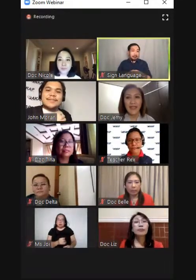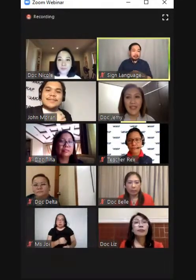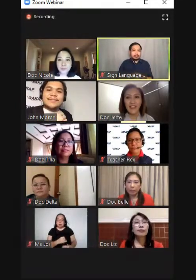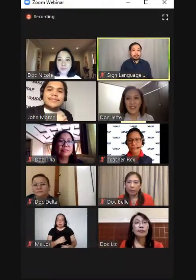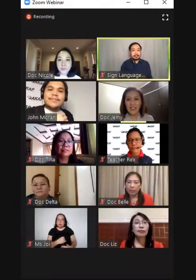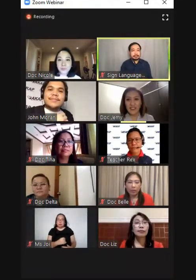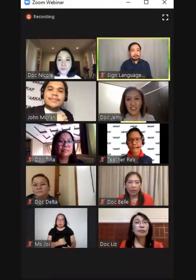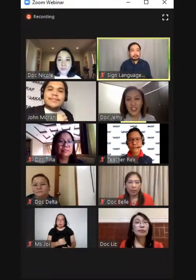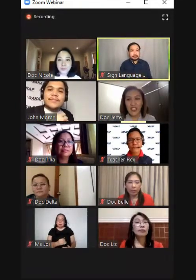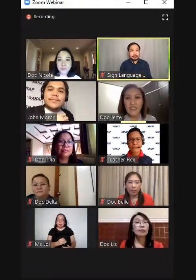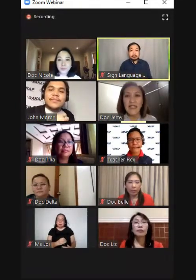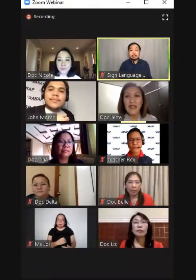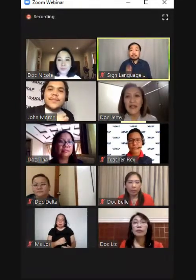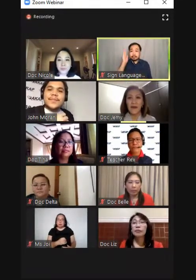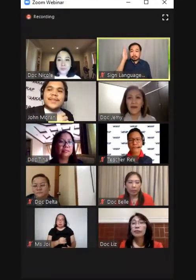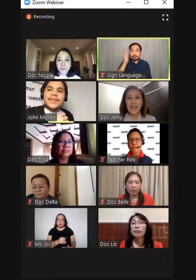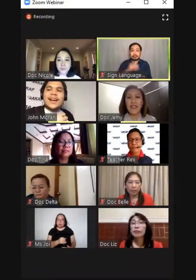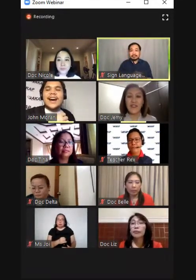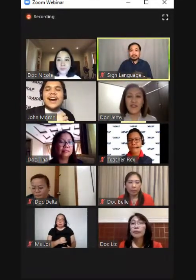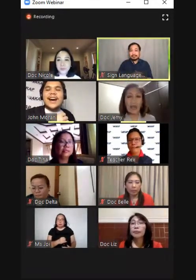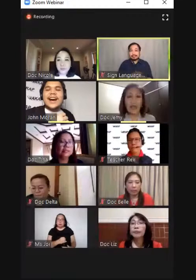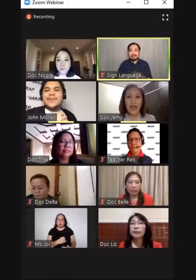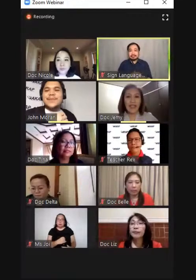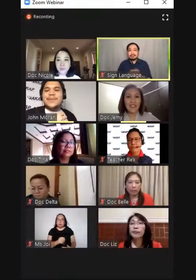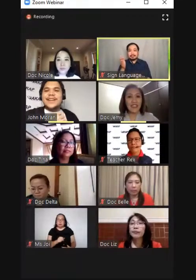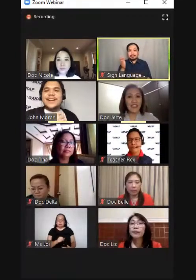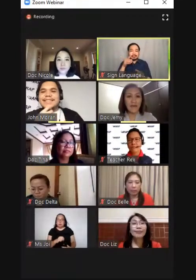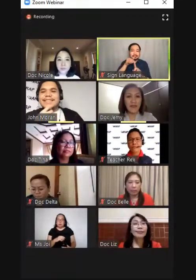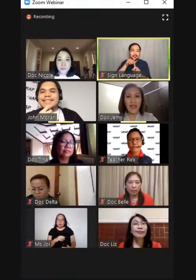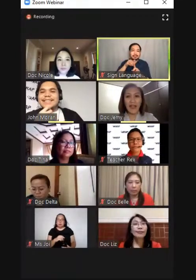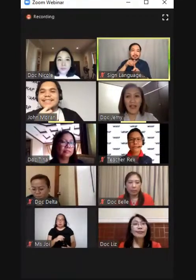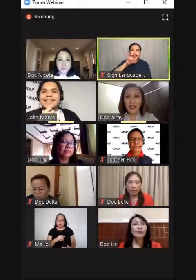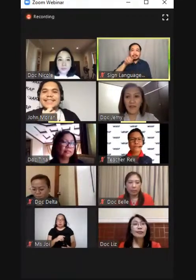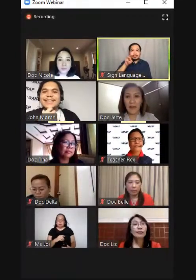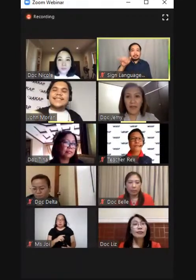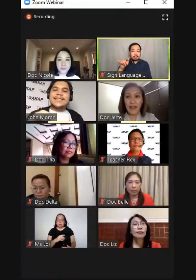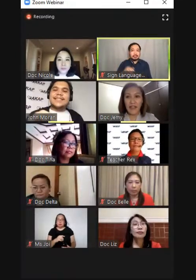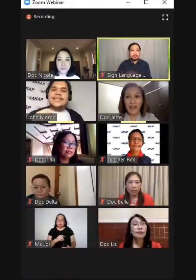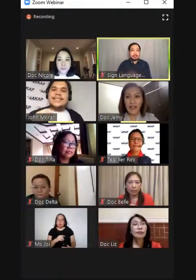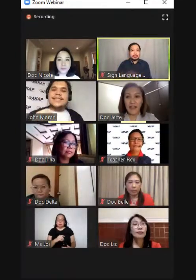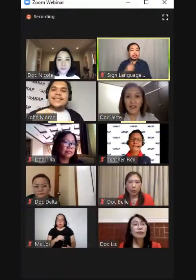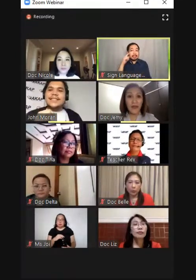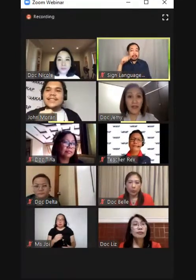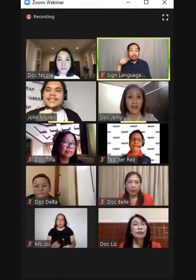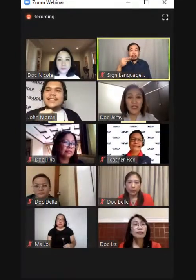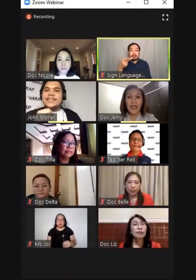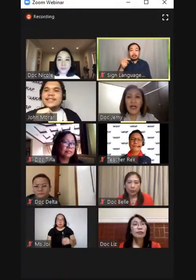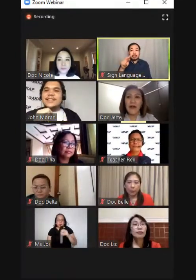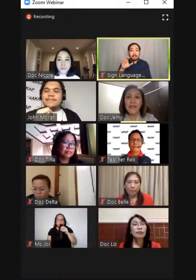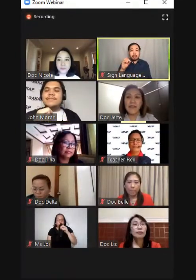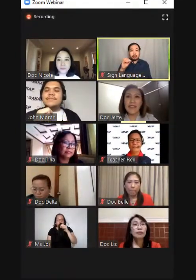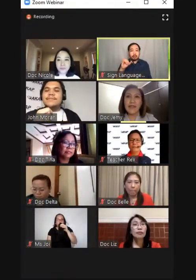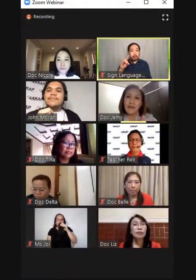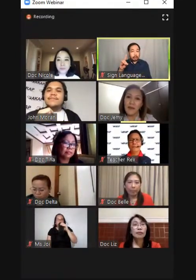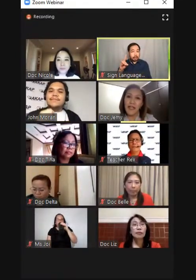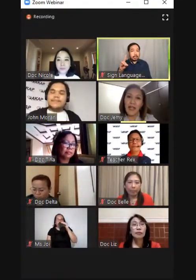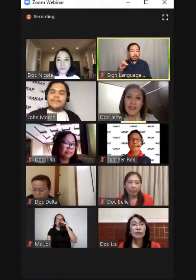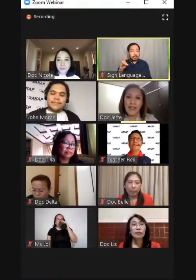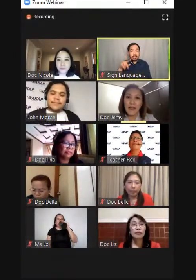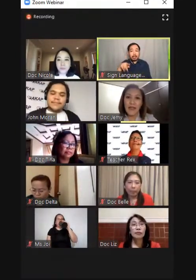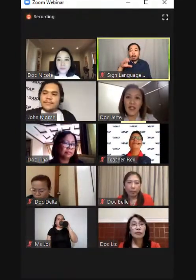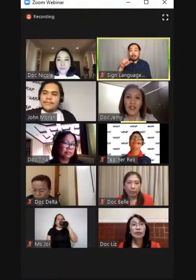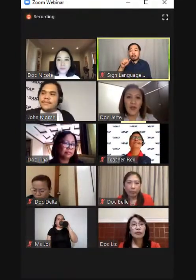I'll answer that, Sean. Okay. That's thyroid, papillary. Yun naman